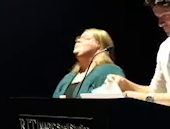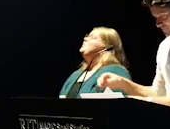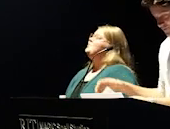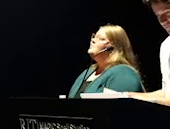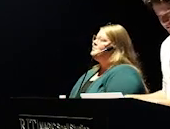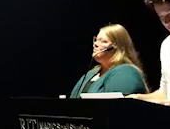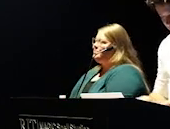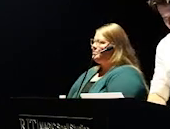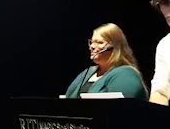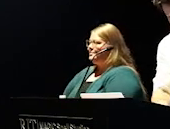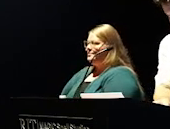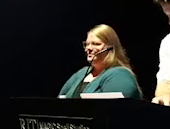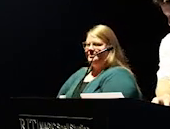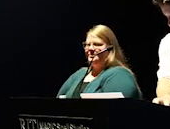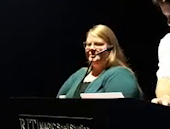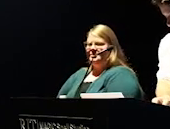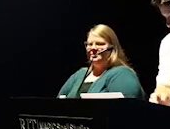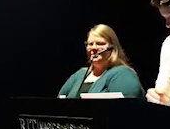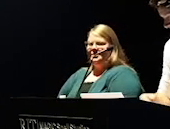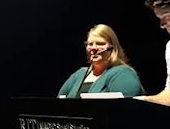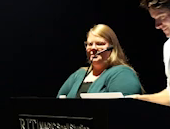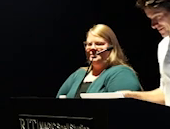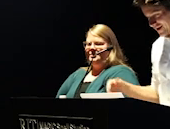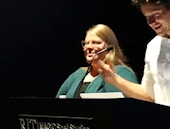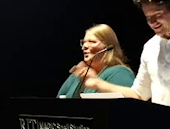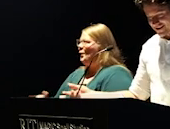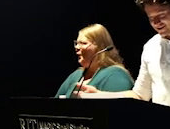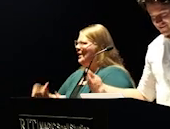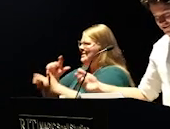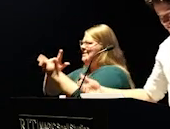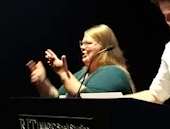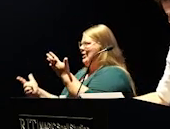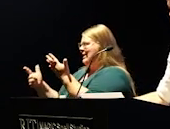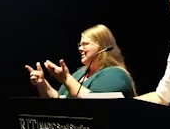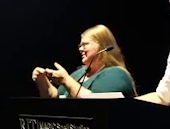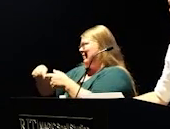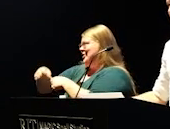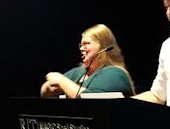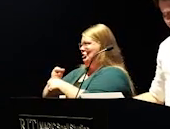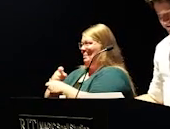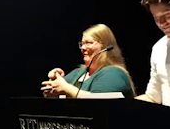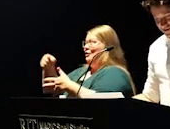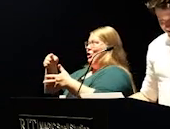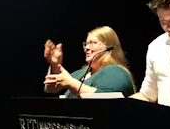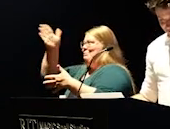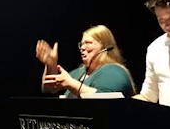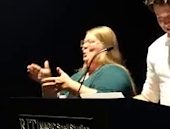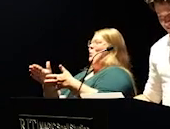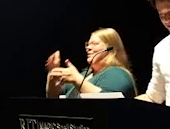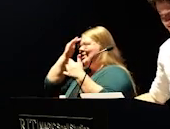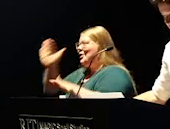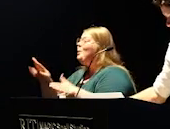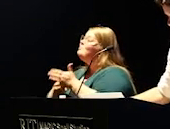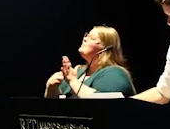So the first one, I didn't know this was the first one, and of the current series. But that means that if you go to